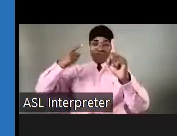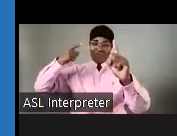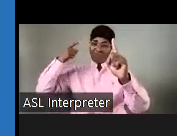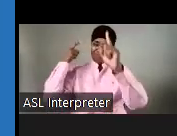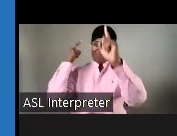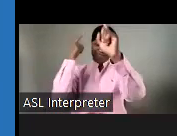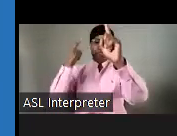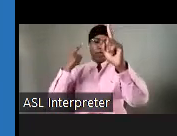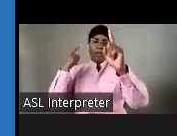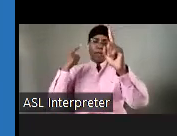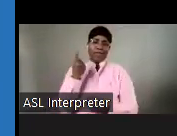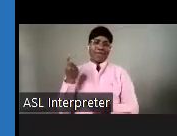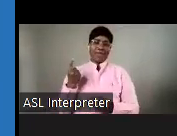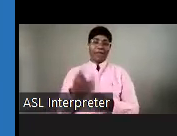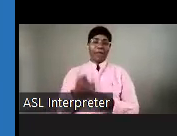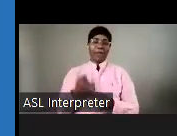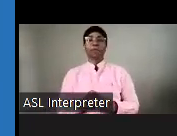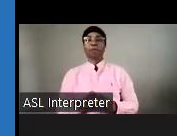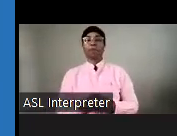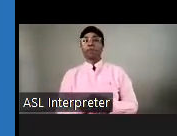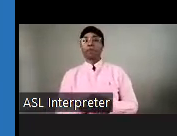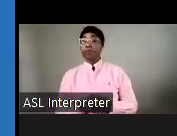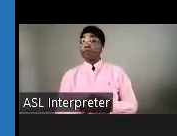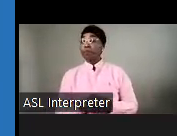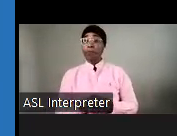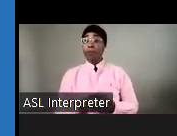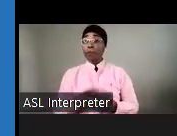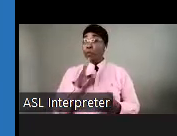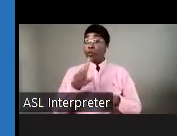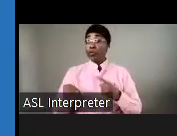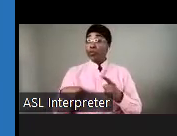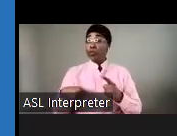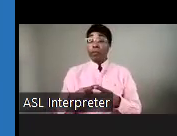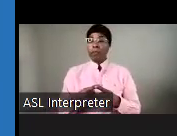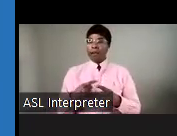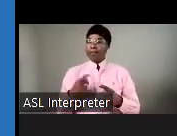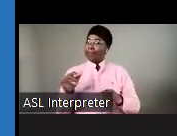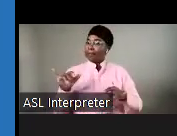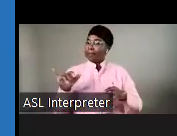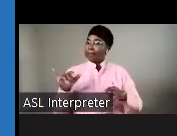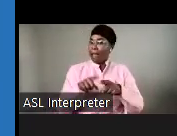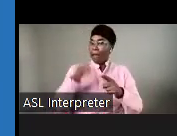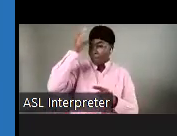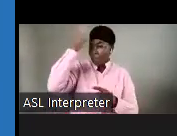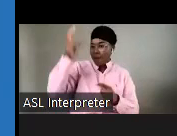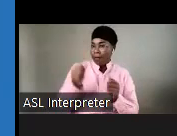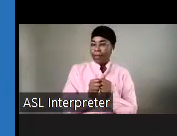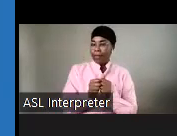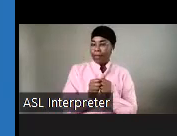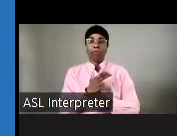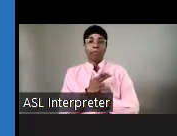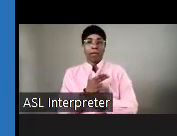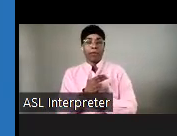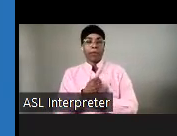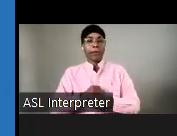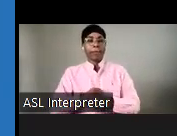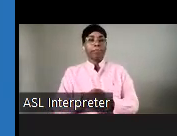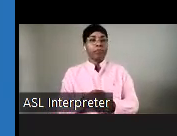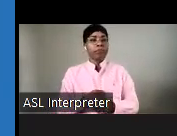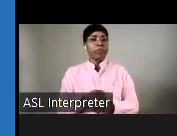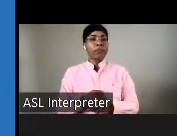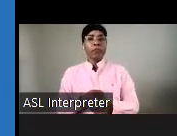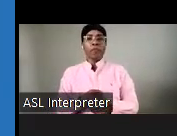things can tie everything together. We've talked about doing this with snowshoe hare and going across, but we have done snowshoe hare piles